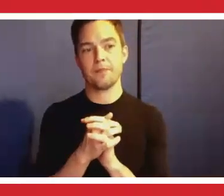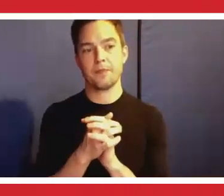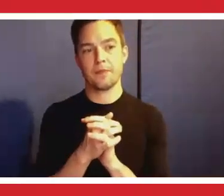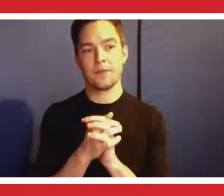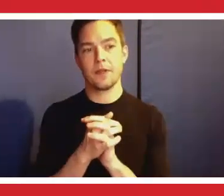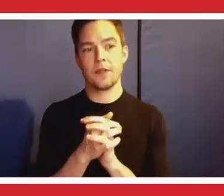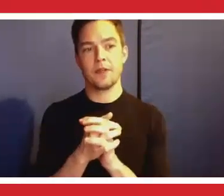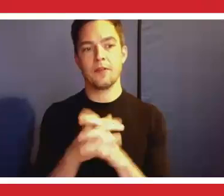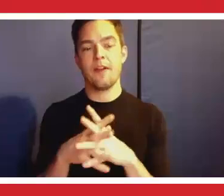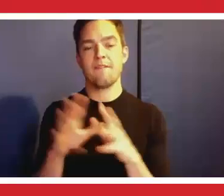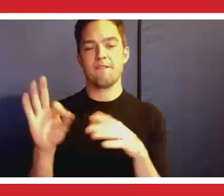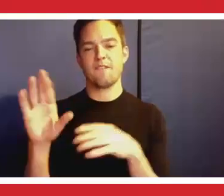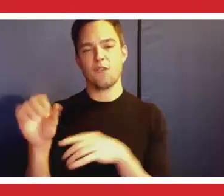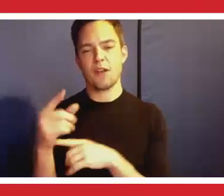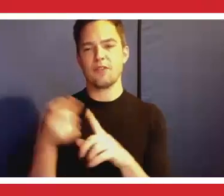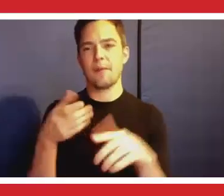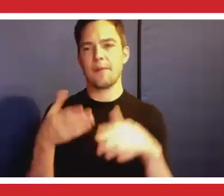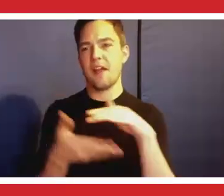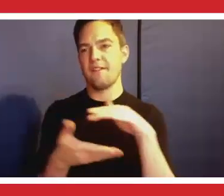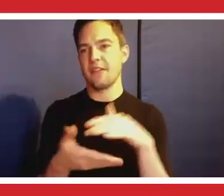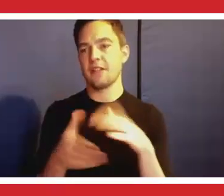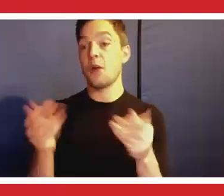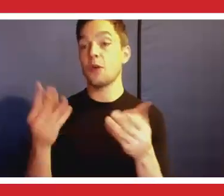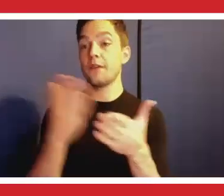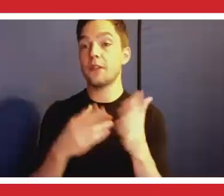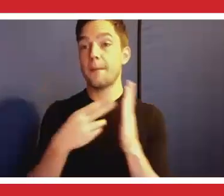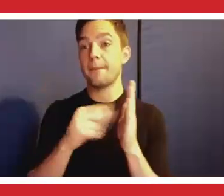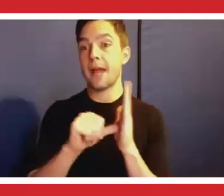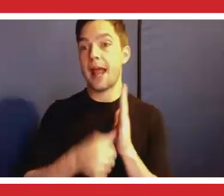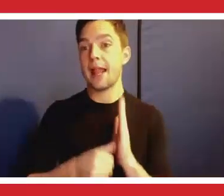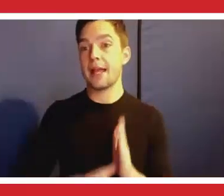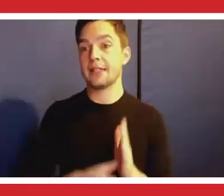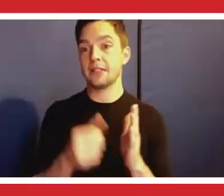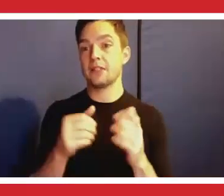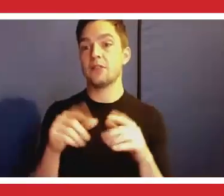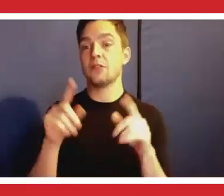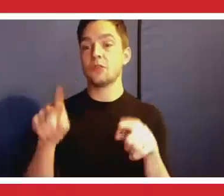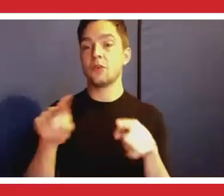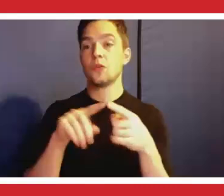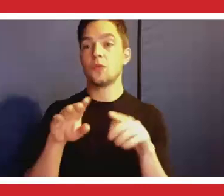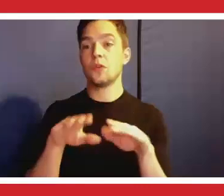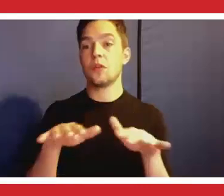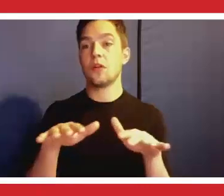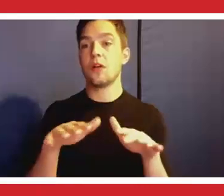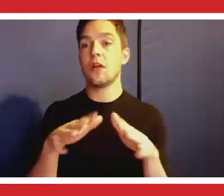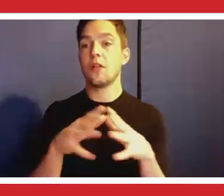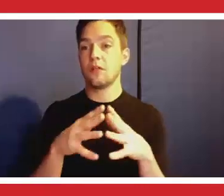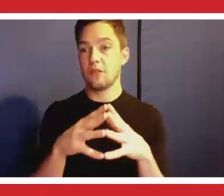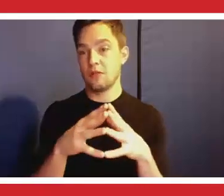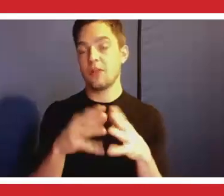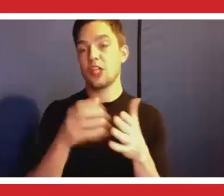some highlights, going through the flow of the chapters of the